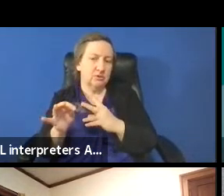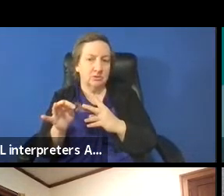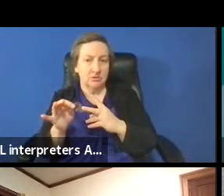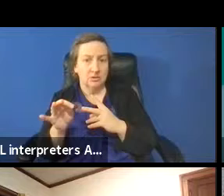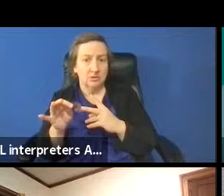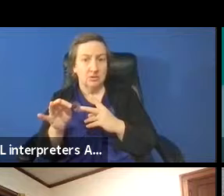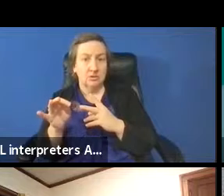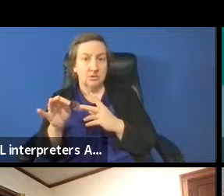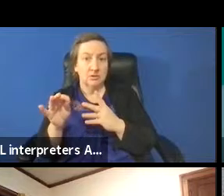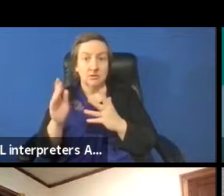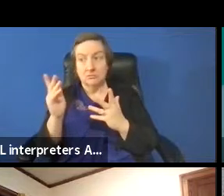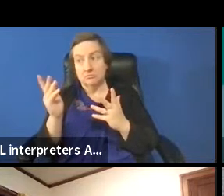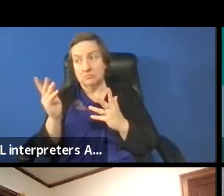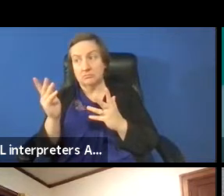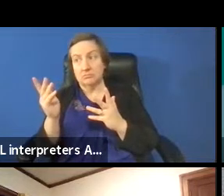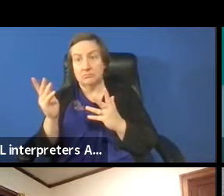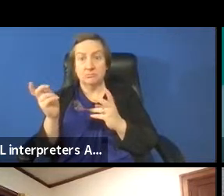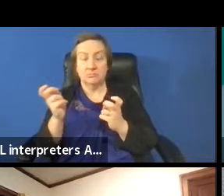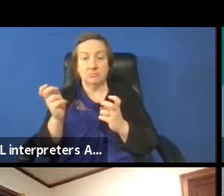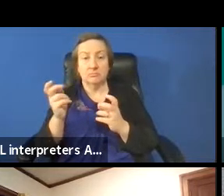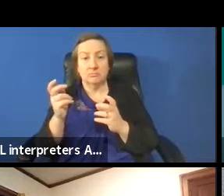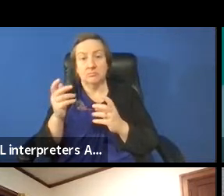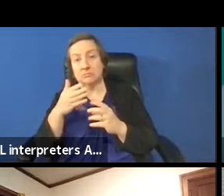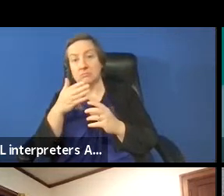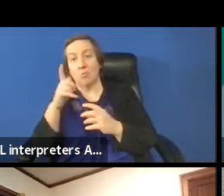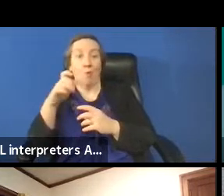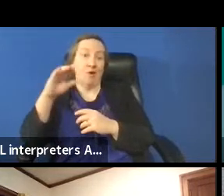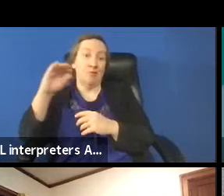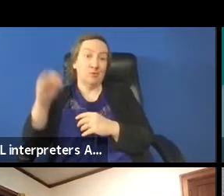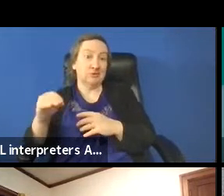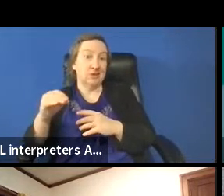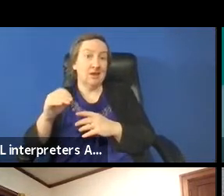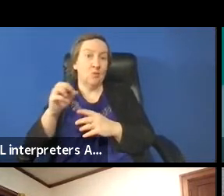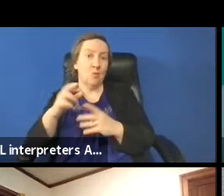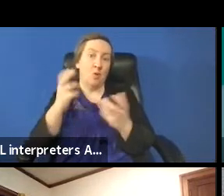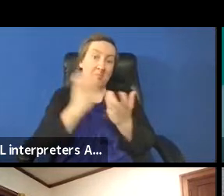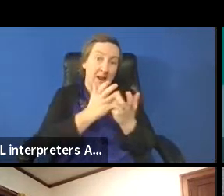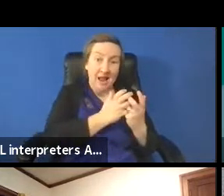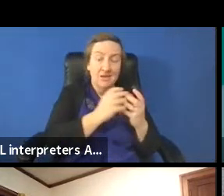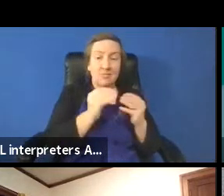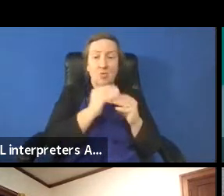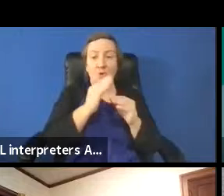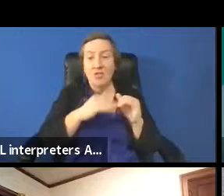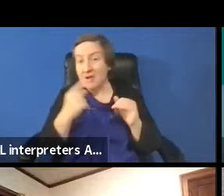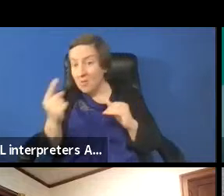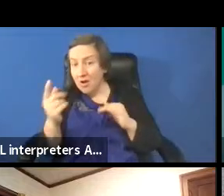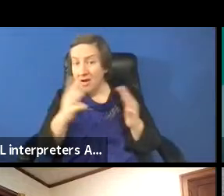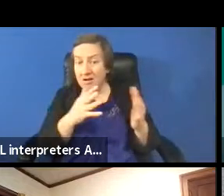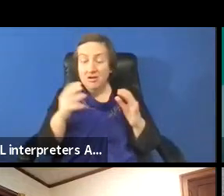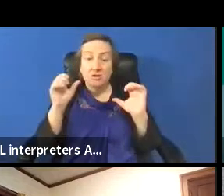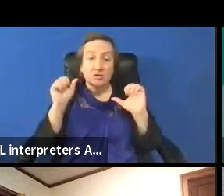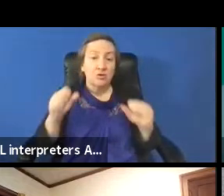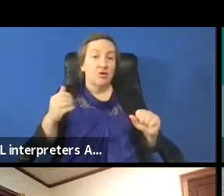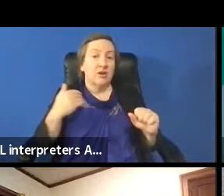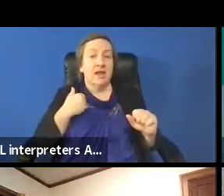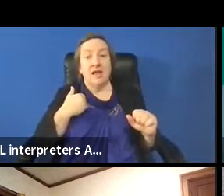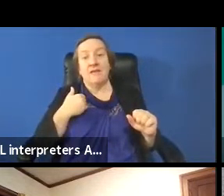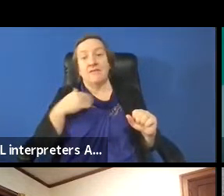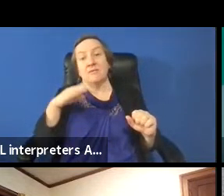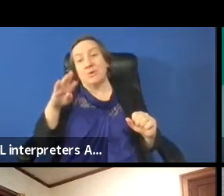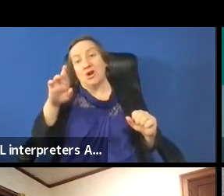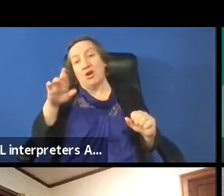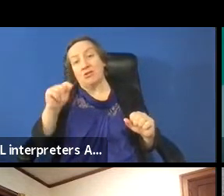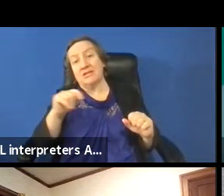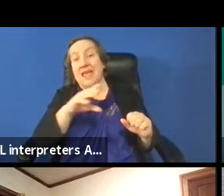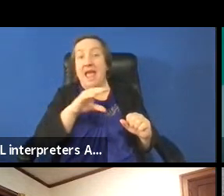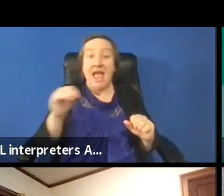takes all? Is it a matched approach? Are we going to have more than one of these? Could we have the BRT